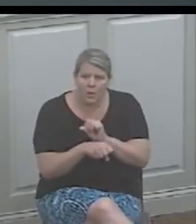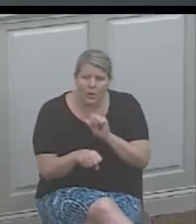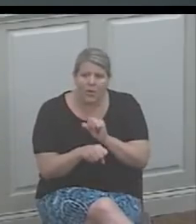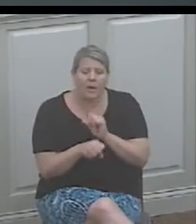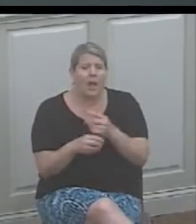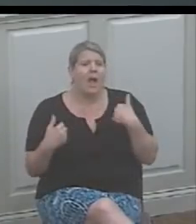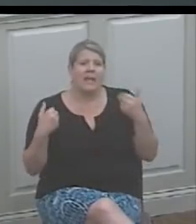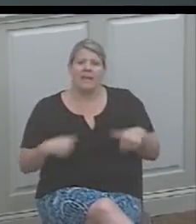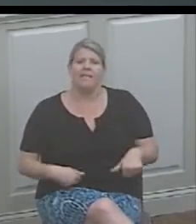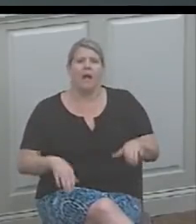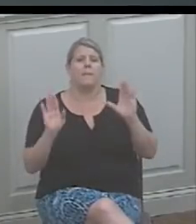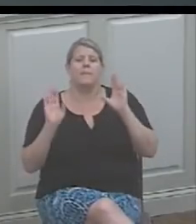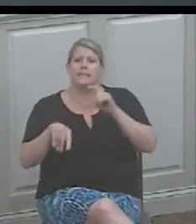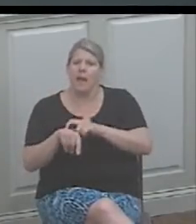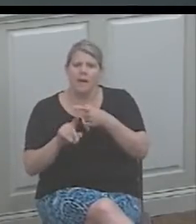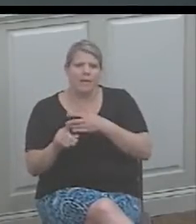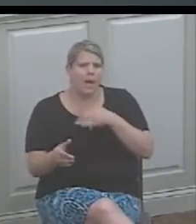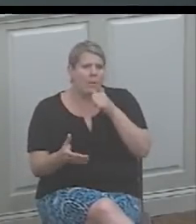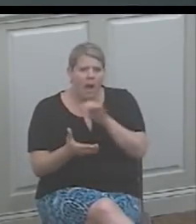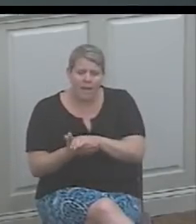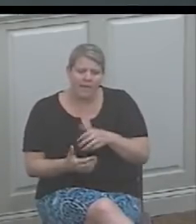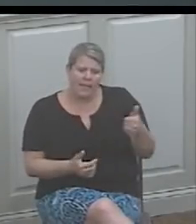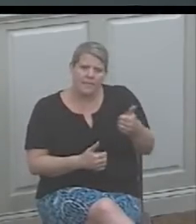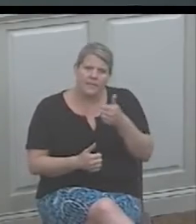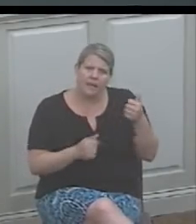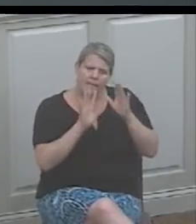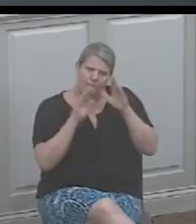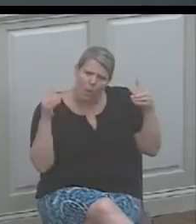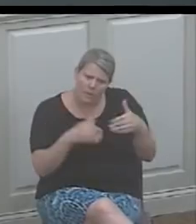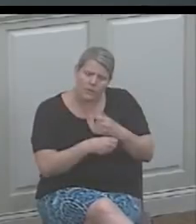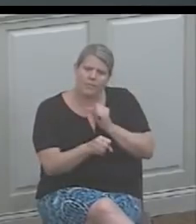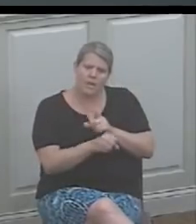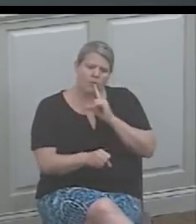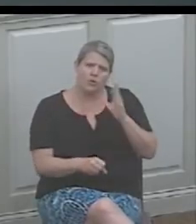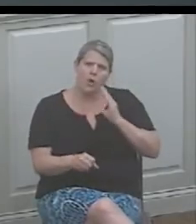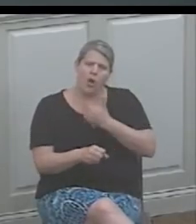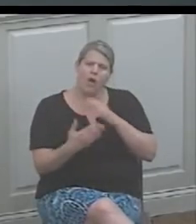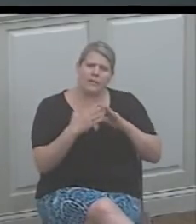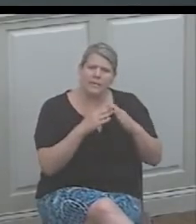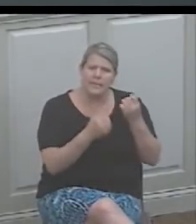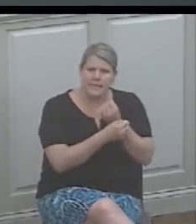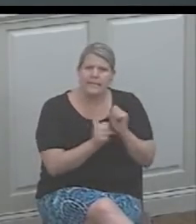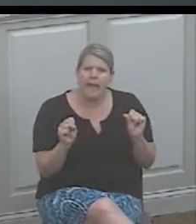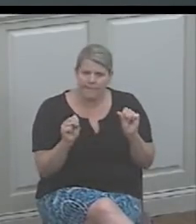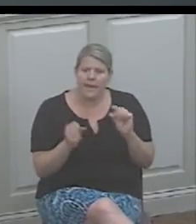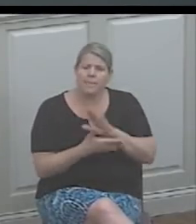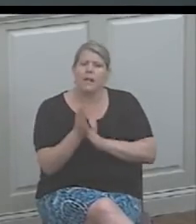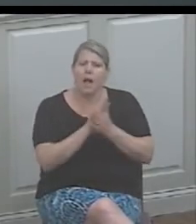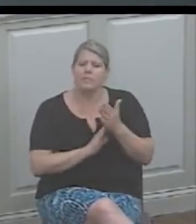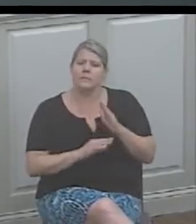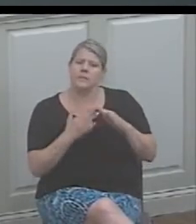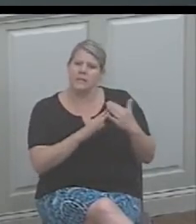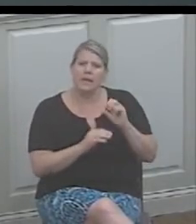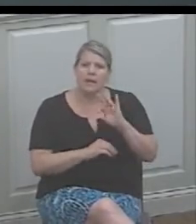my family, and they do the same. And they commit themselves to make sure this city is safe and is the city of first. So I